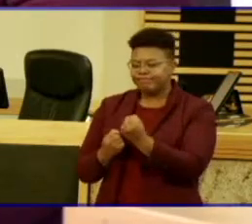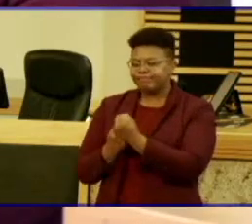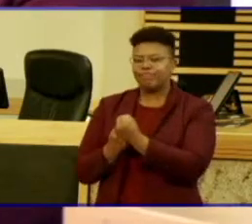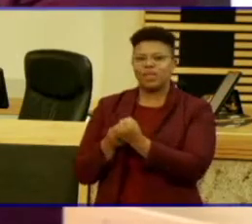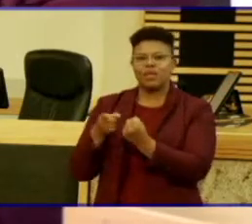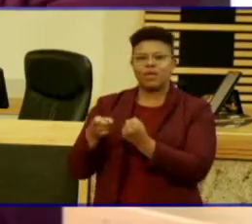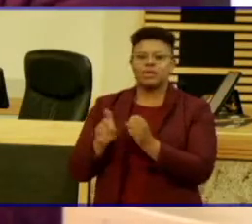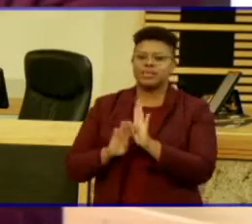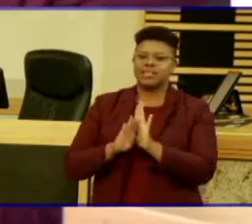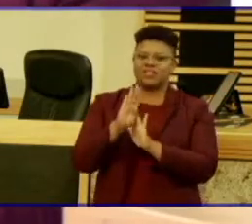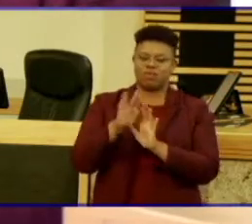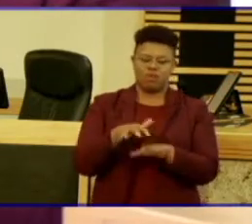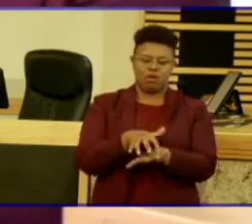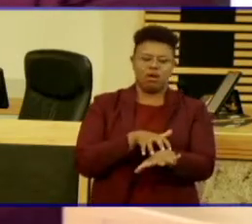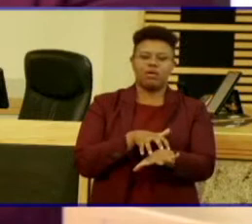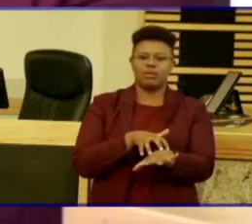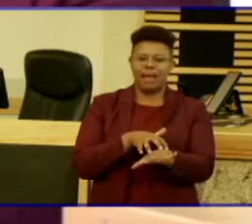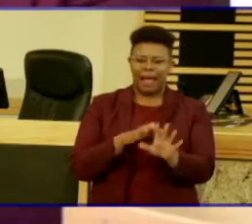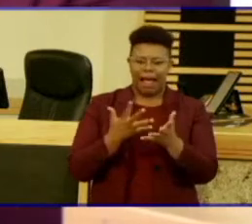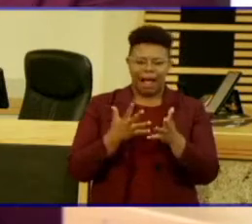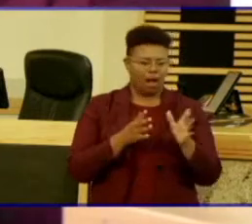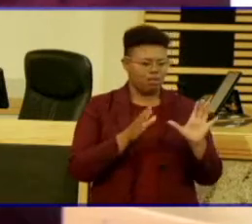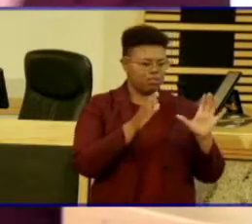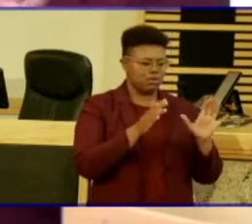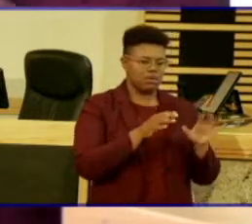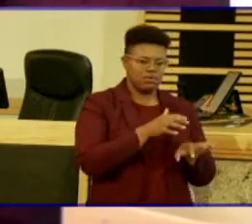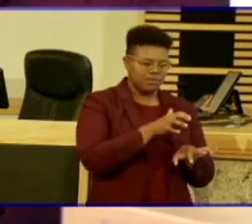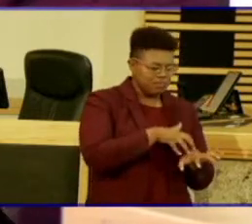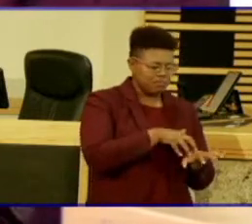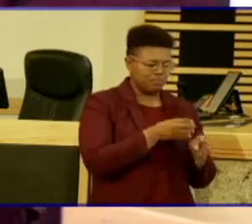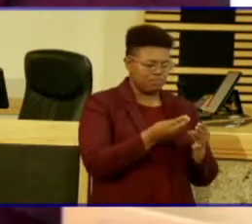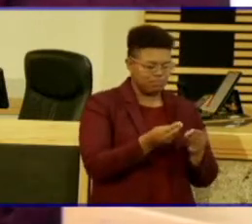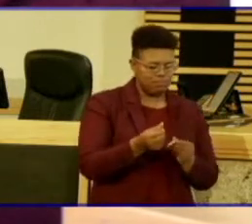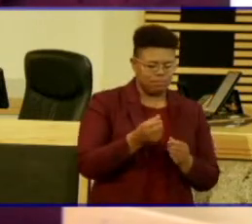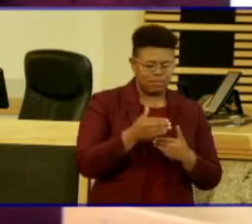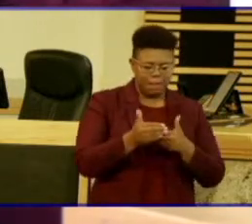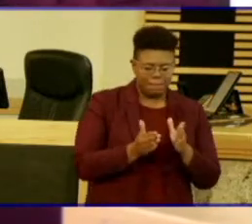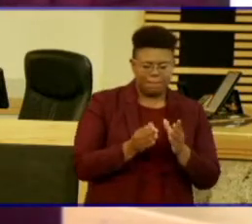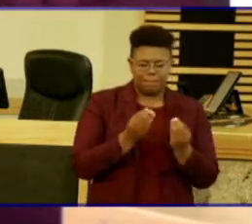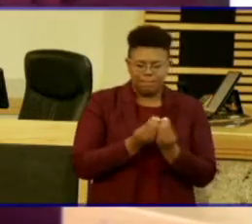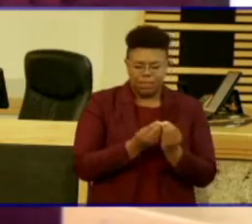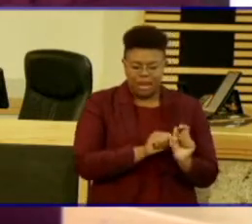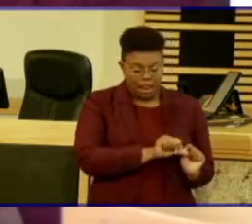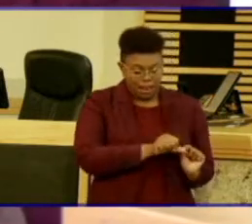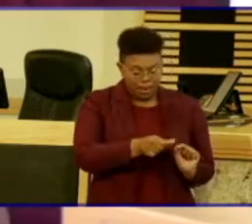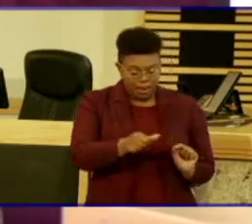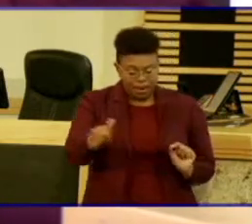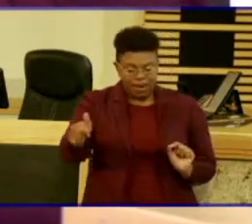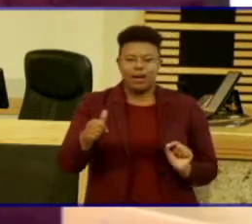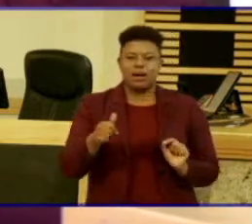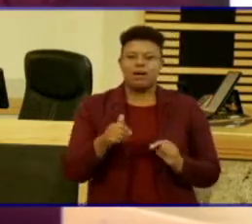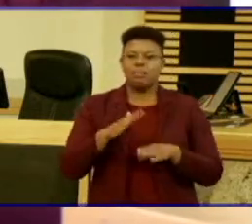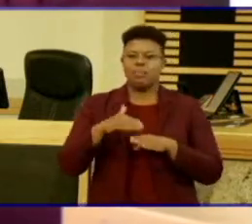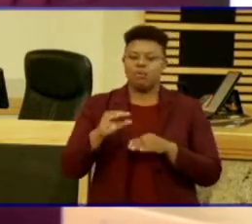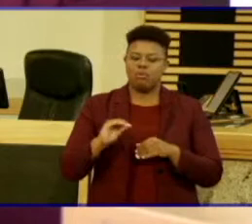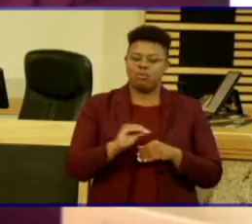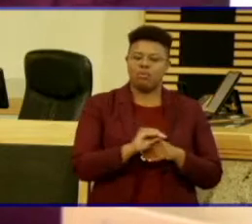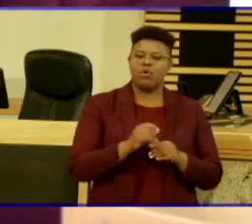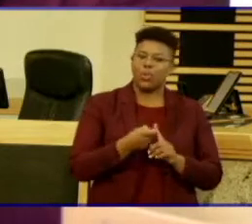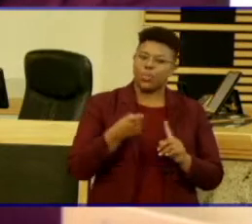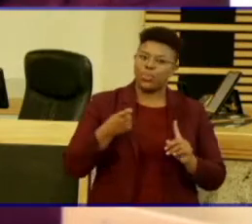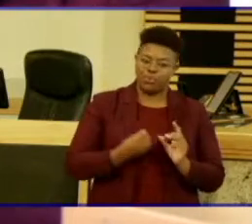of agriculture value chain for major commodities in the province, which encompasses both crops and